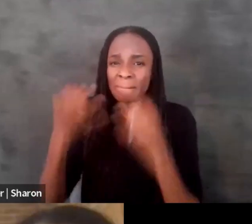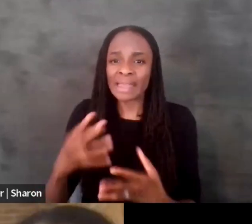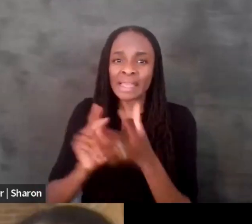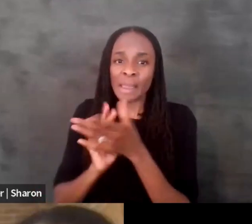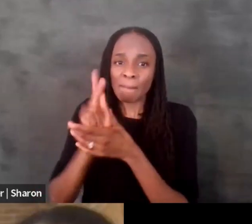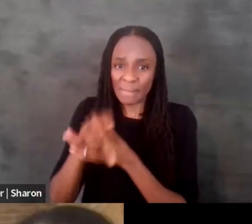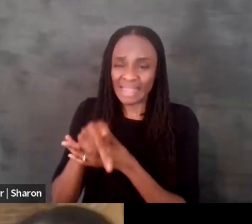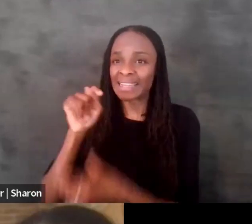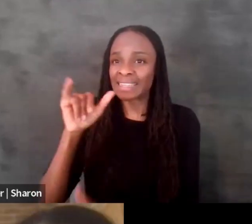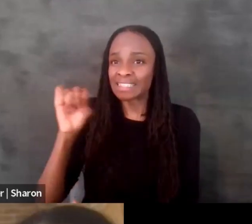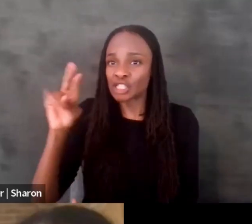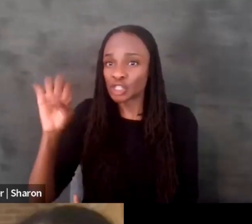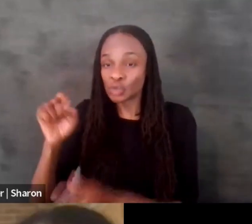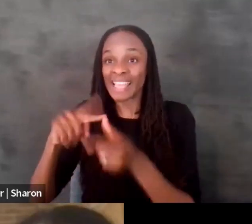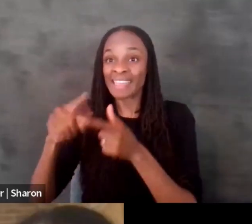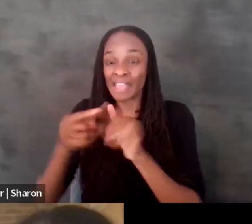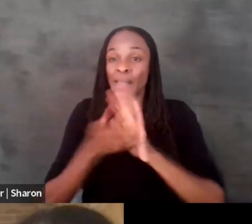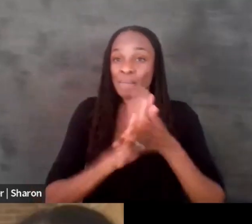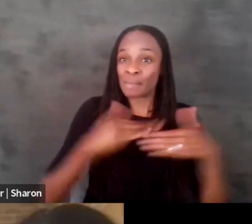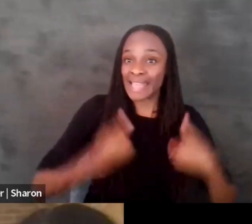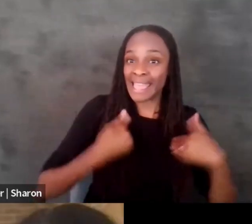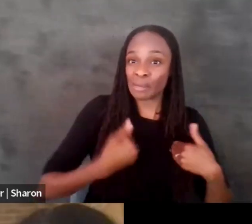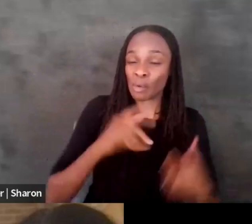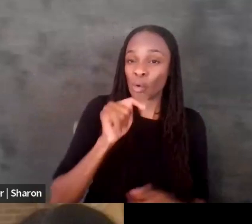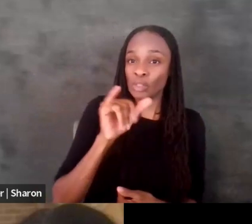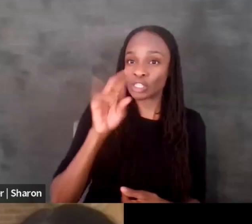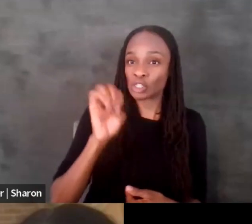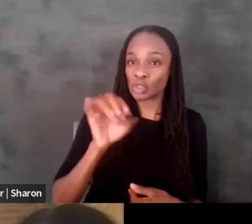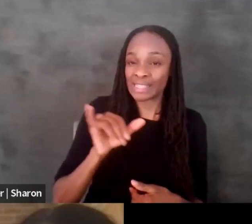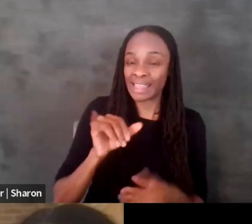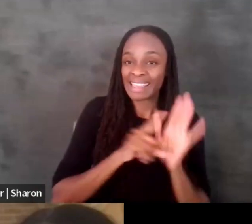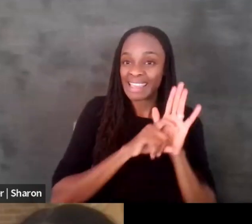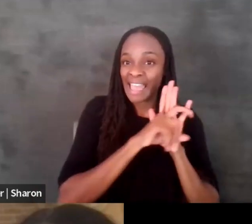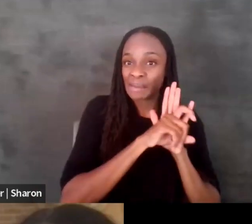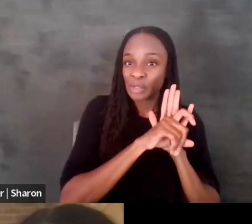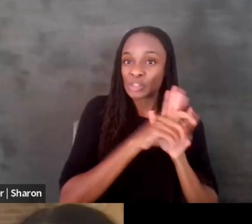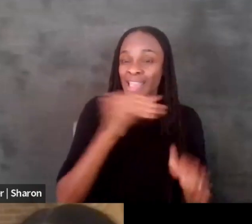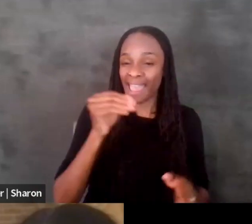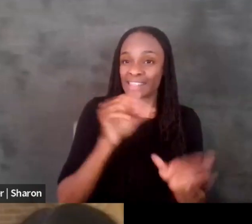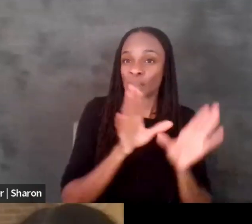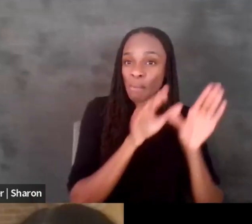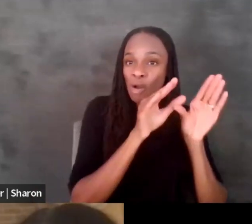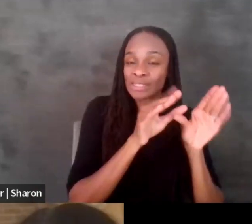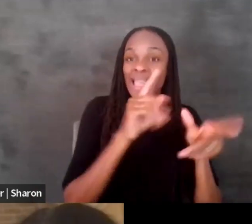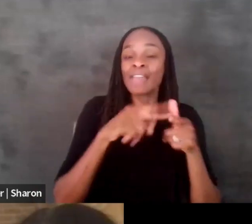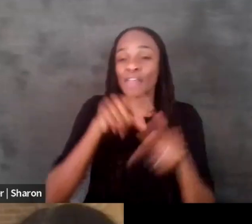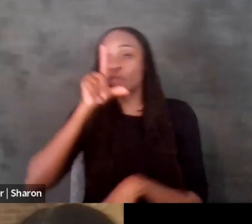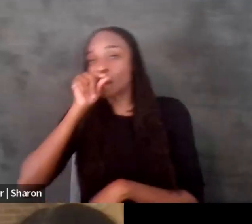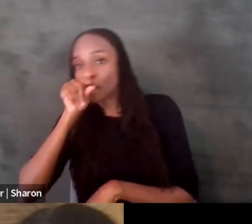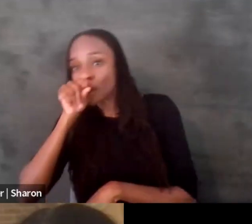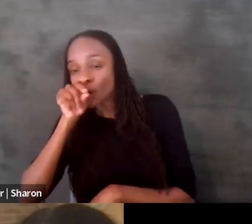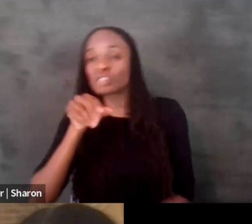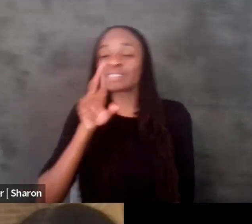and mm, converts it into animal tissue in the form of caterpillars and moths, Mm, on which mm. the birds and